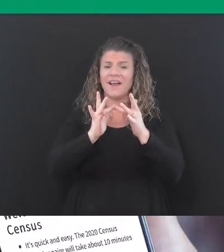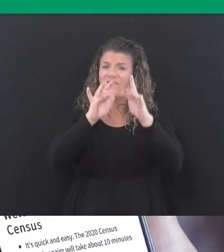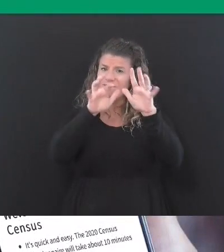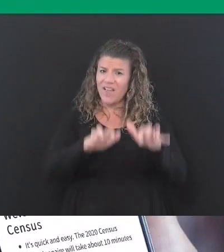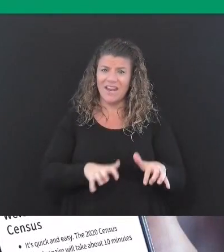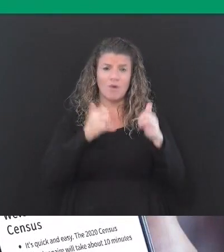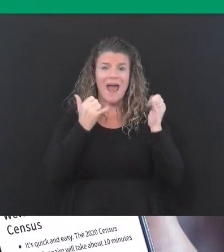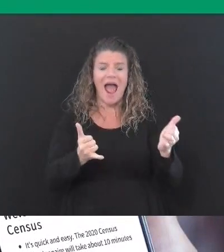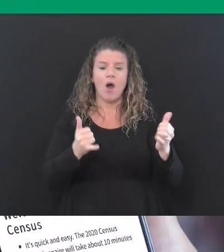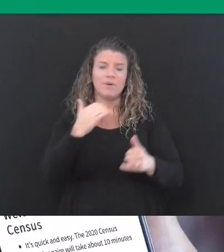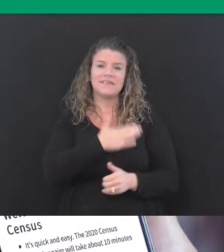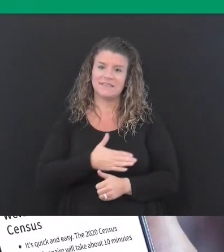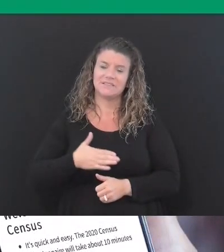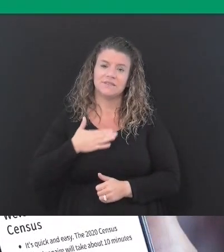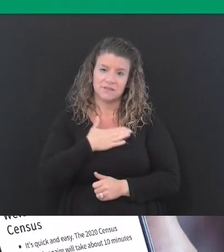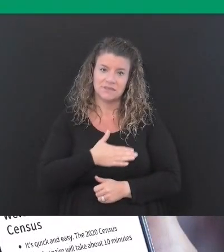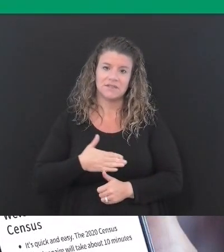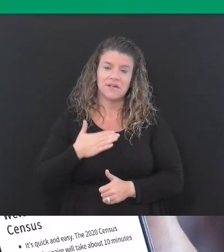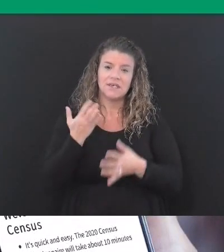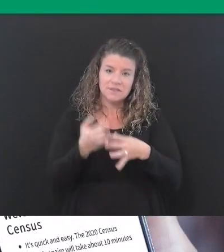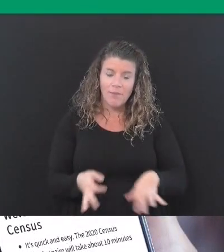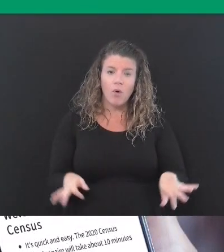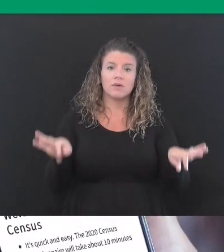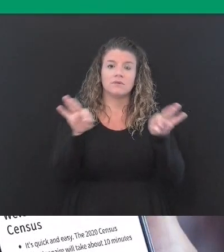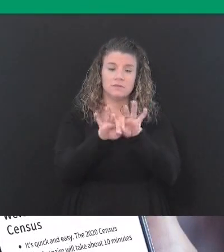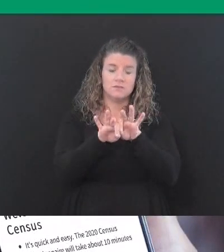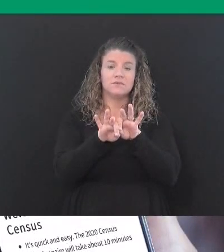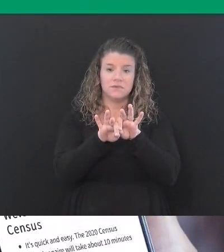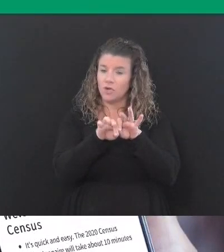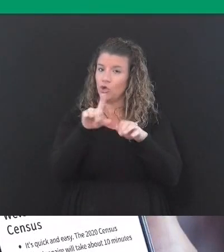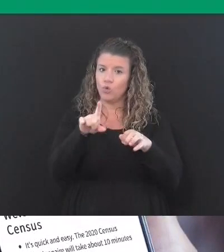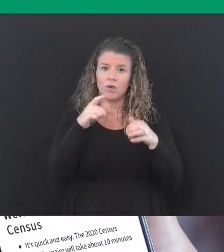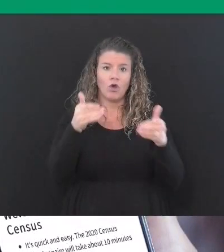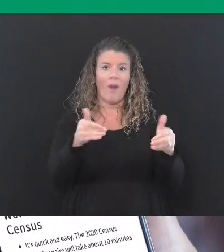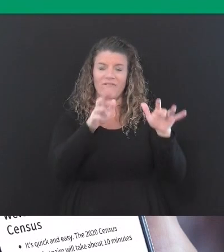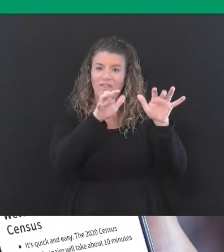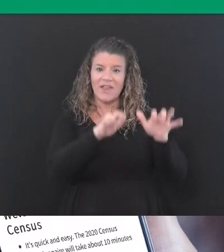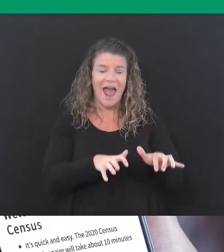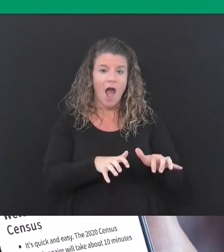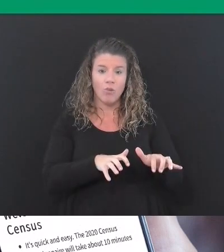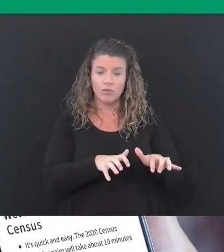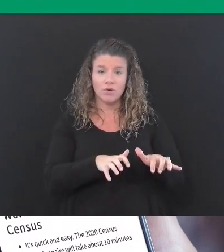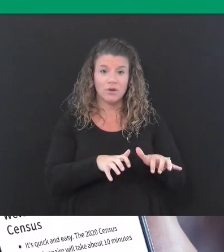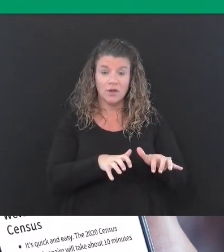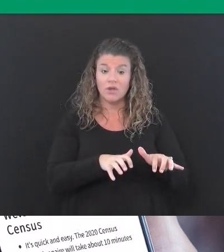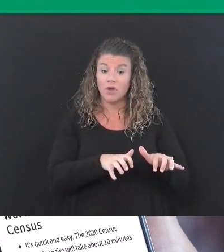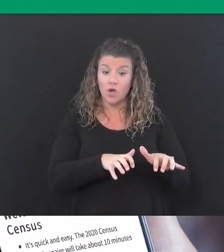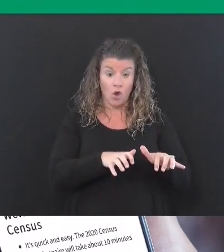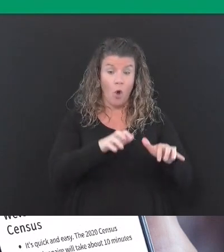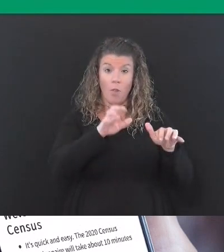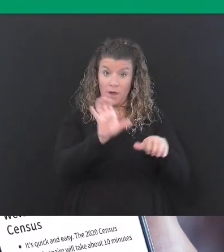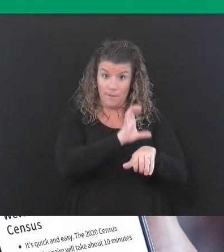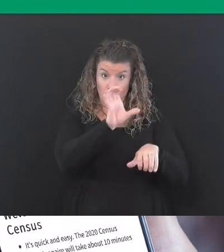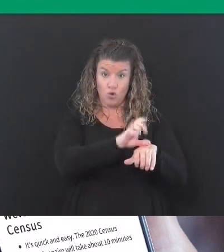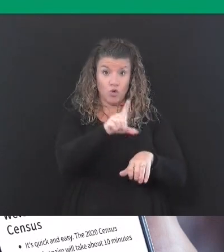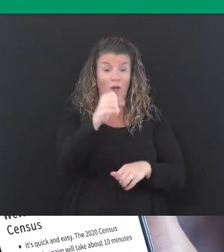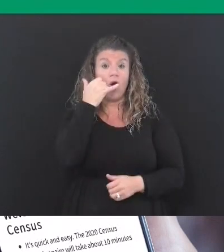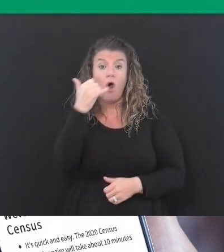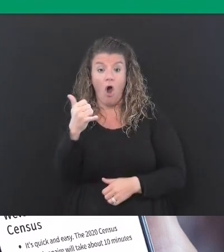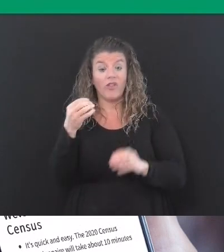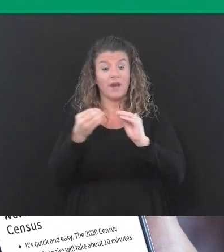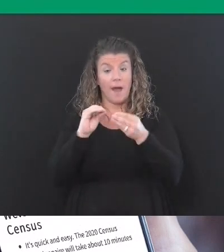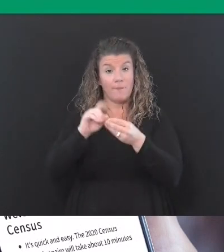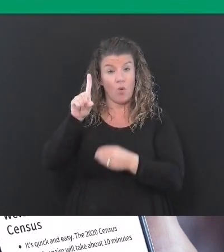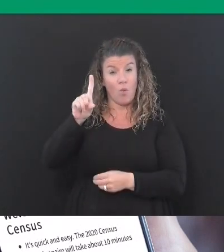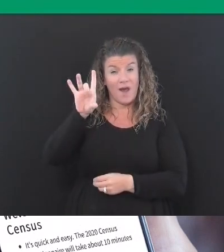now, please. And you can fill it out by going right here, or you can call